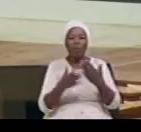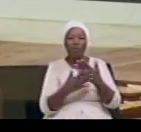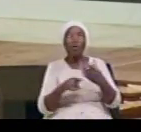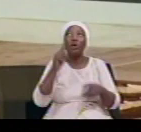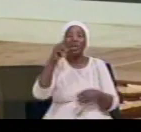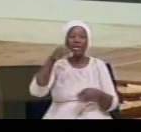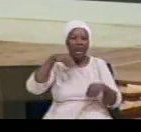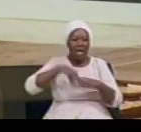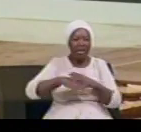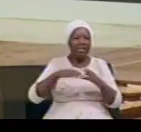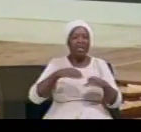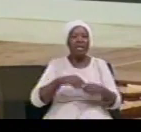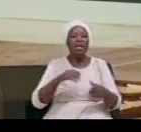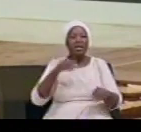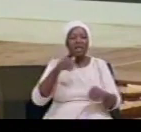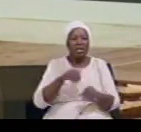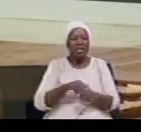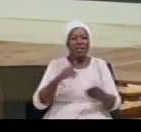holy place,